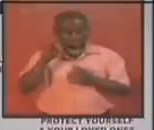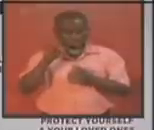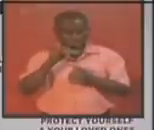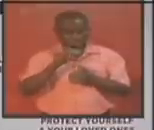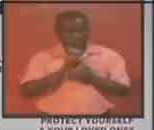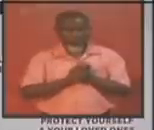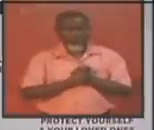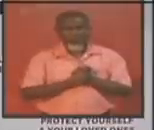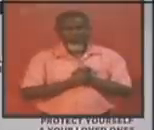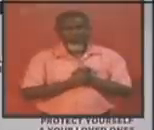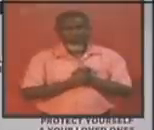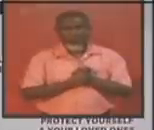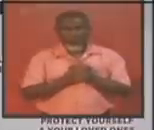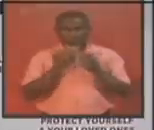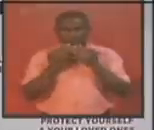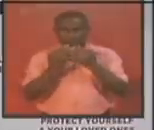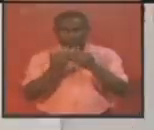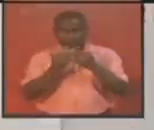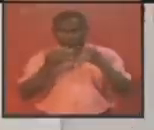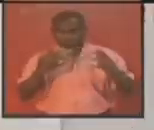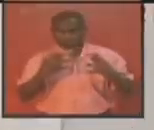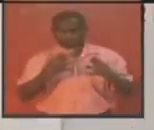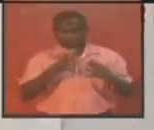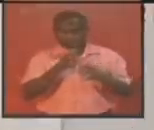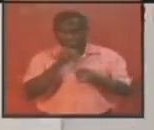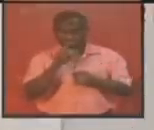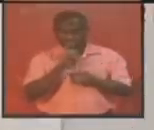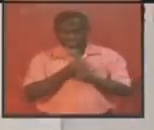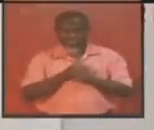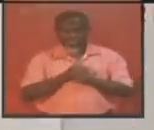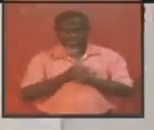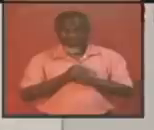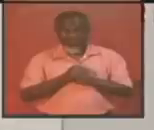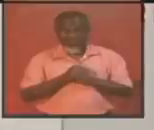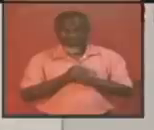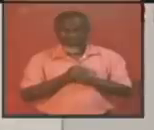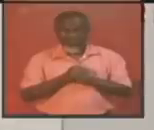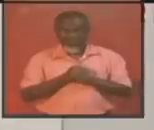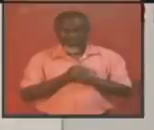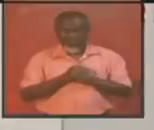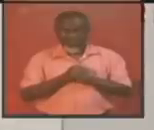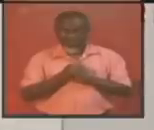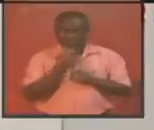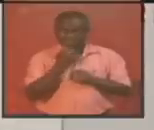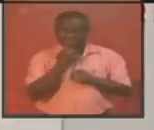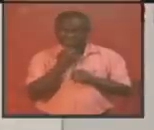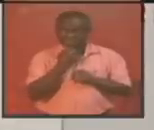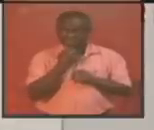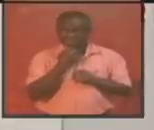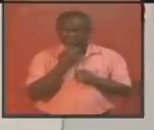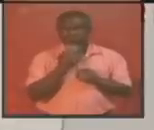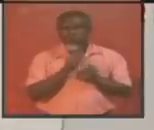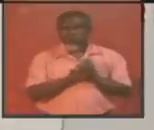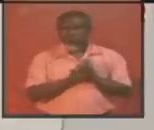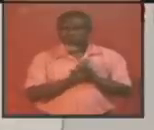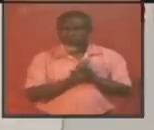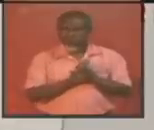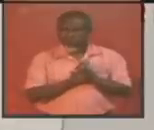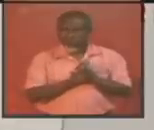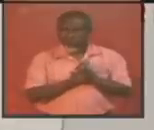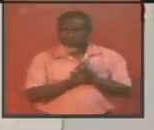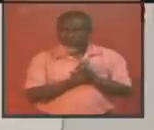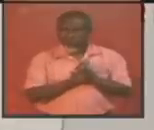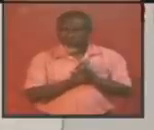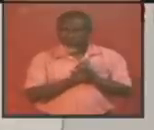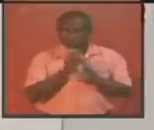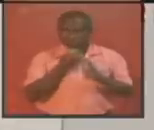Thank you very much for the question, WAD 868. What I can indicate from the perspective of the